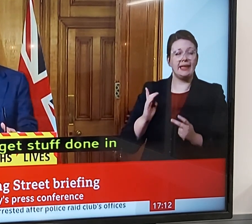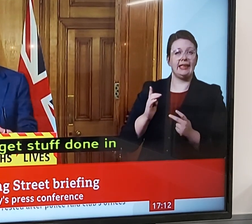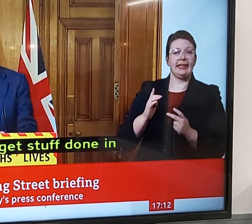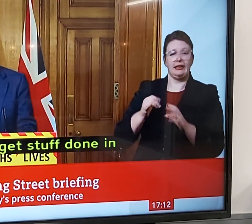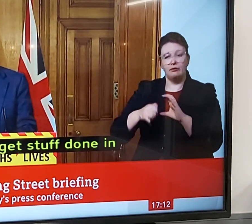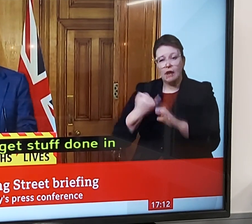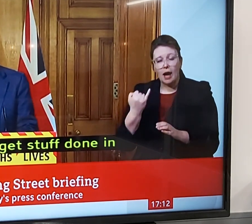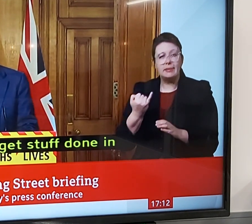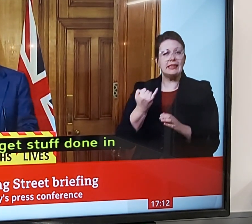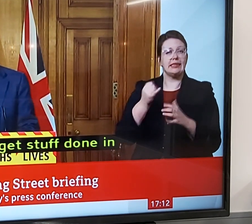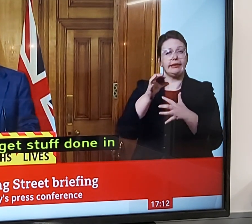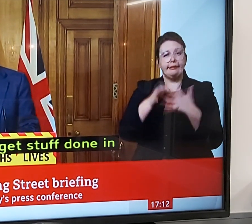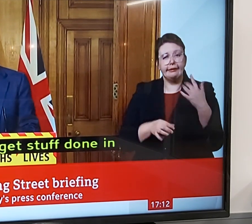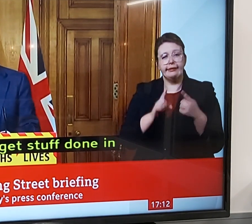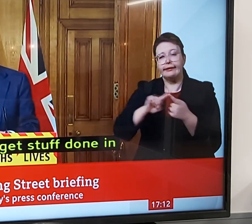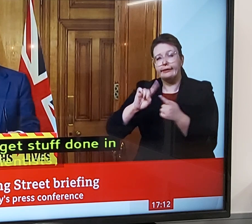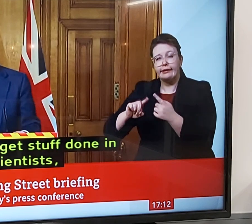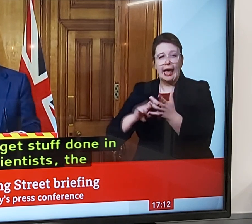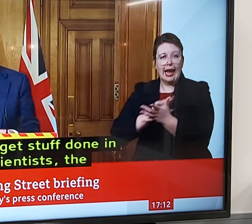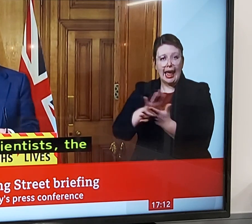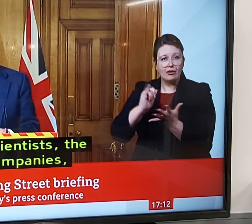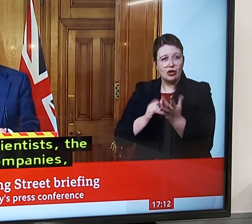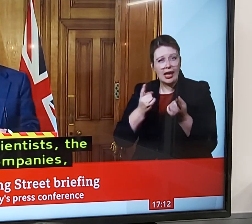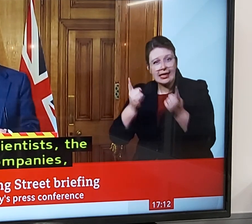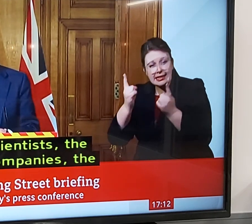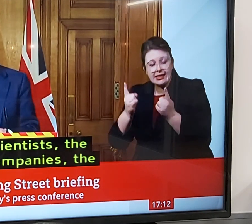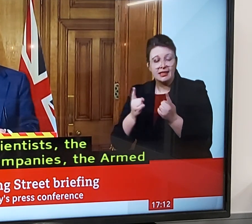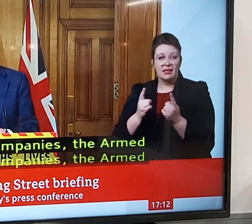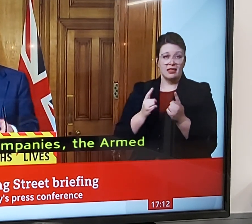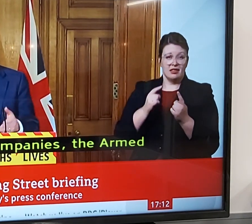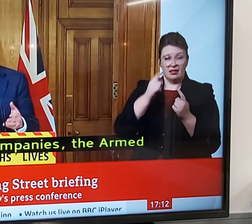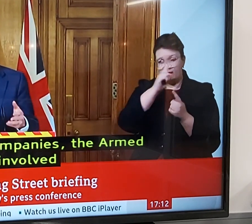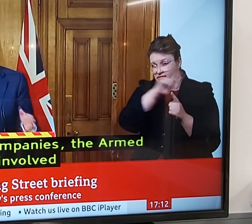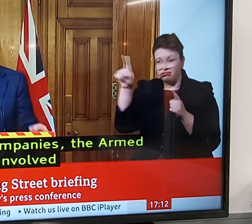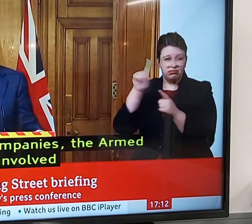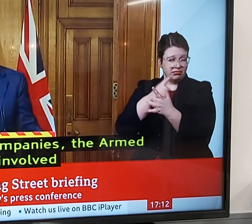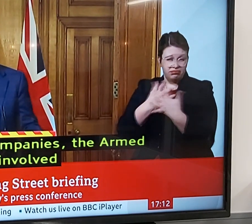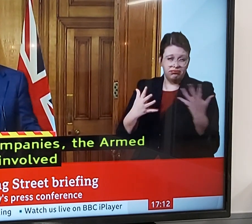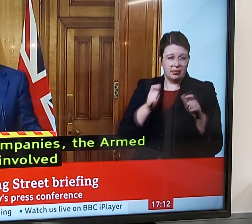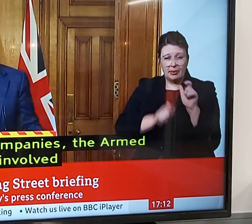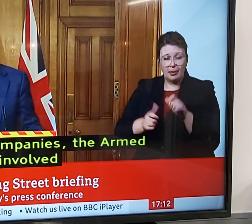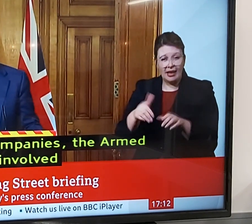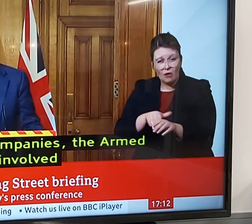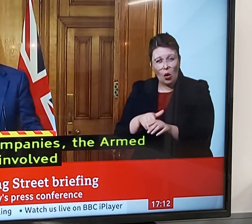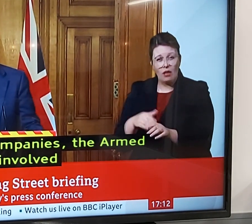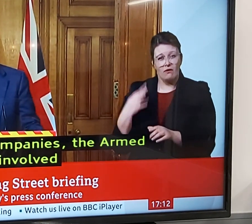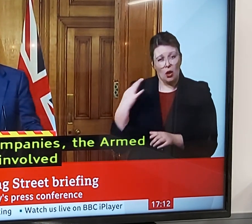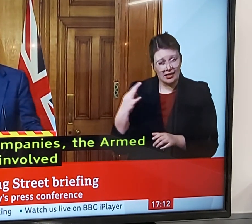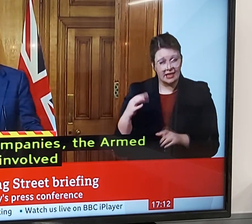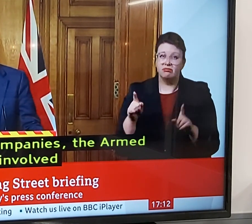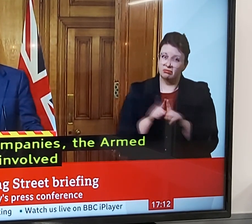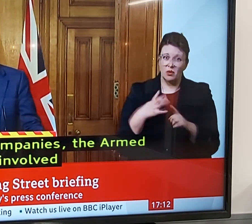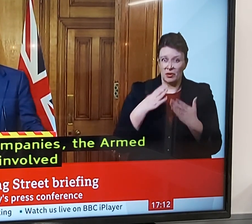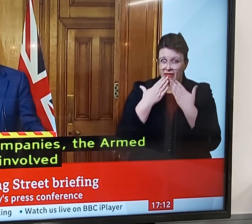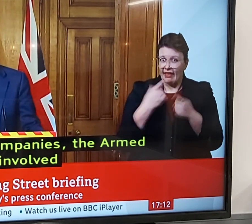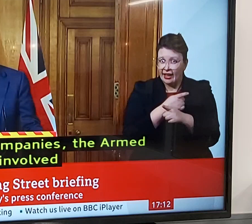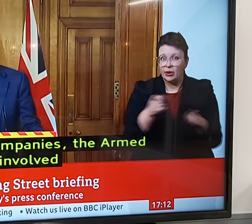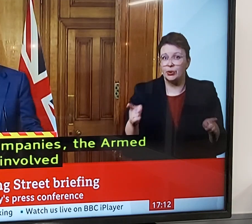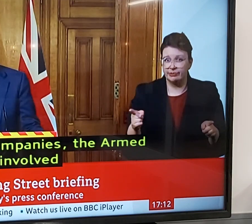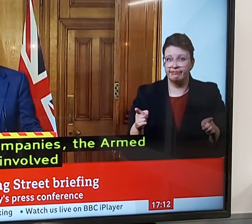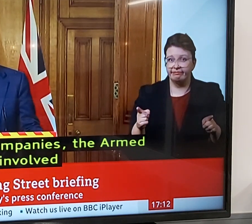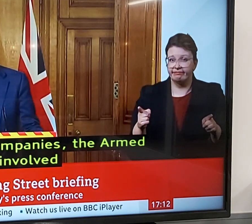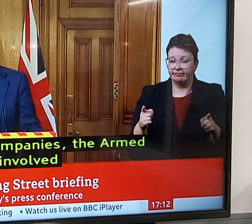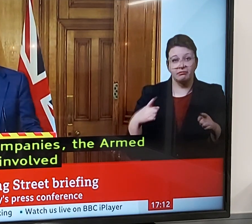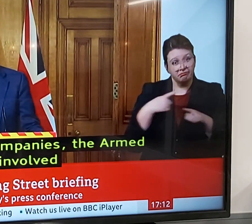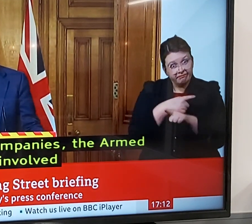from the leadership of the NHS through to every local volunteer, and you, the British people, for sticking to